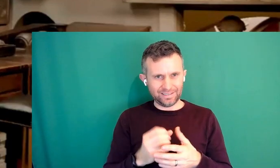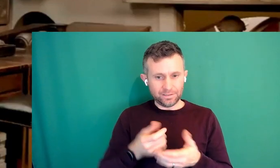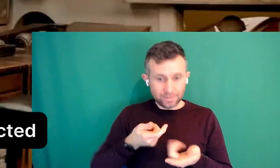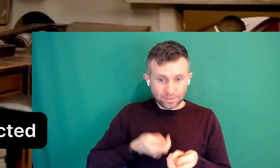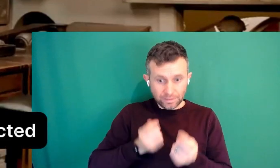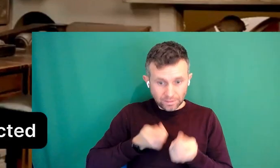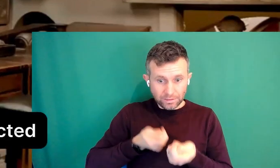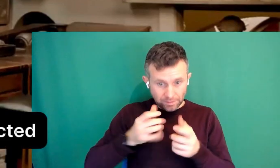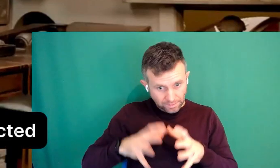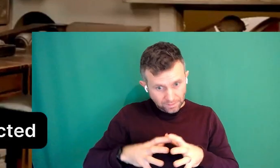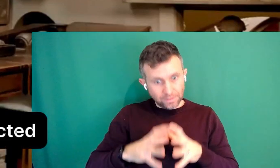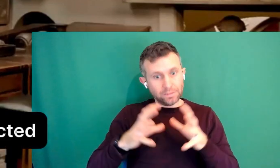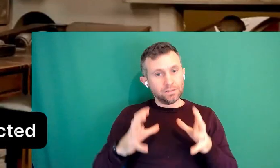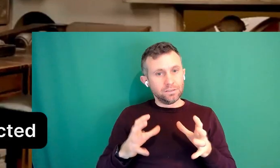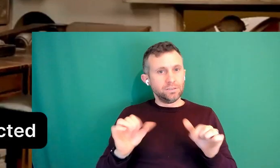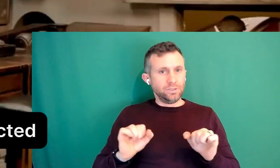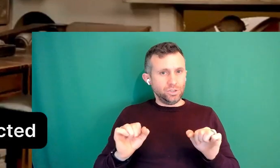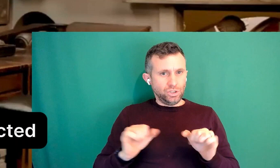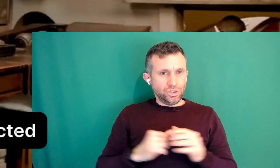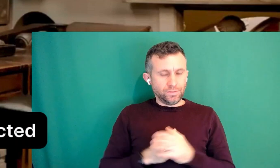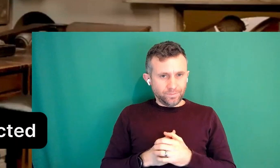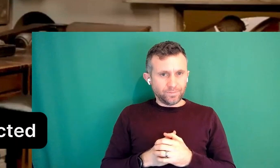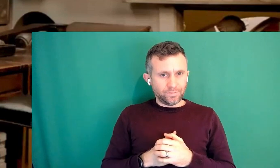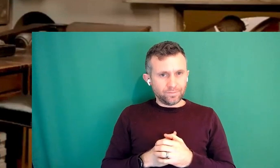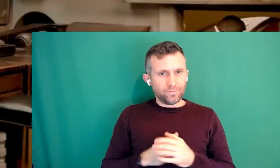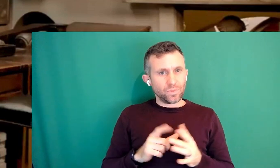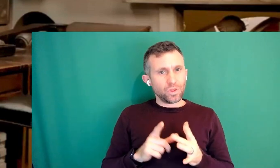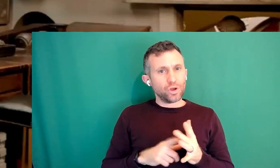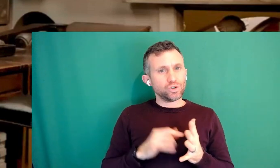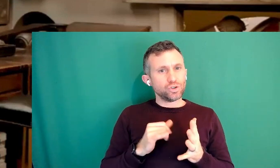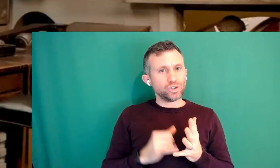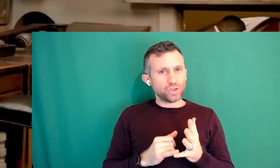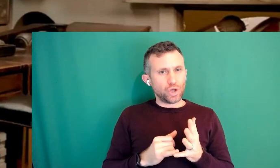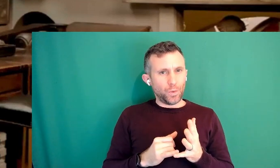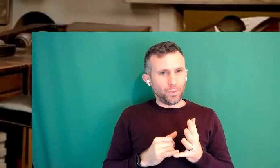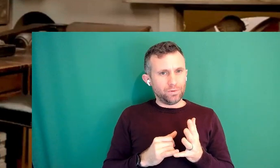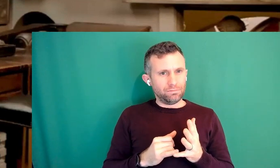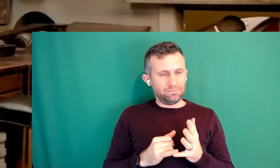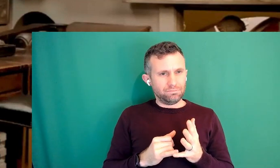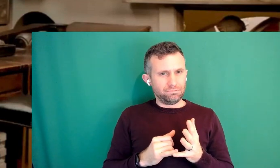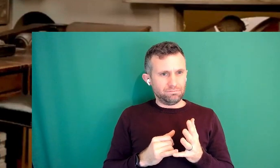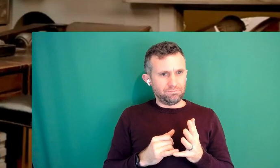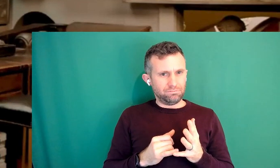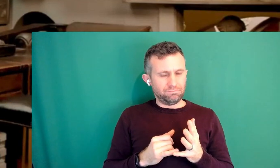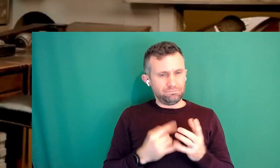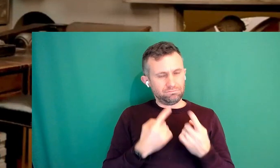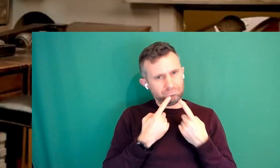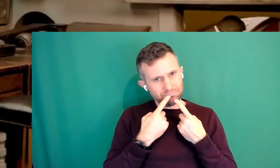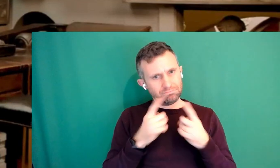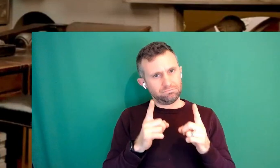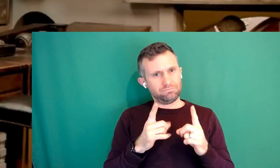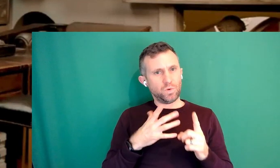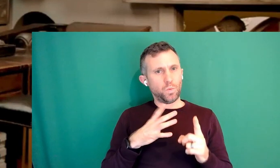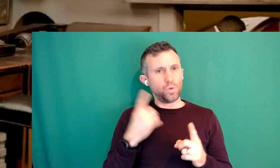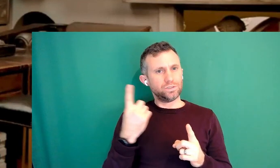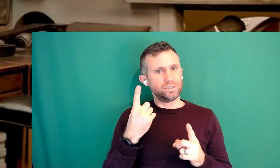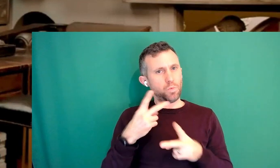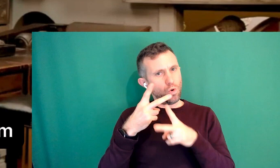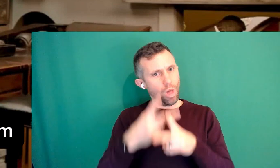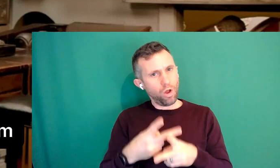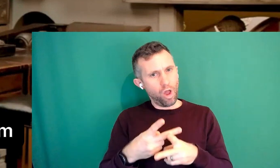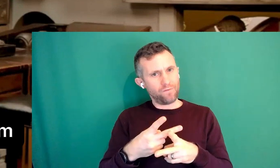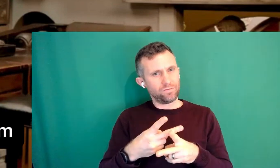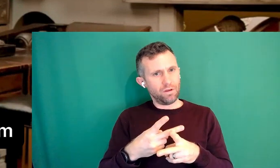The drawing office is another space that has restricted access and was only restored this year. It